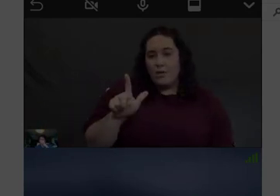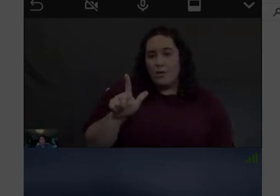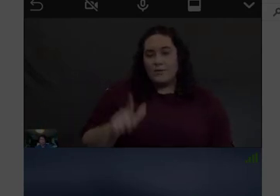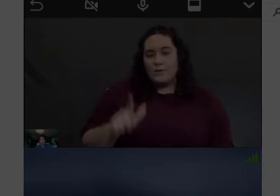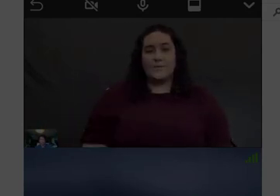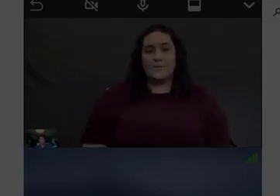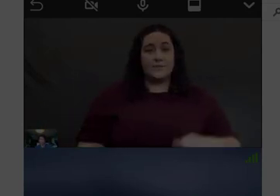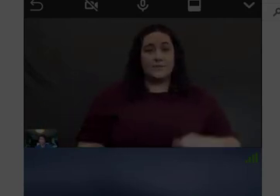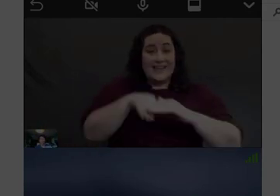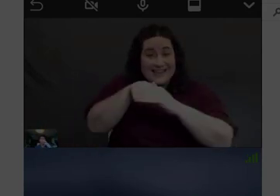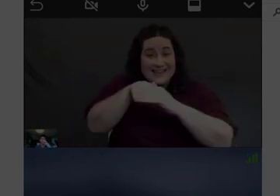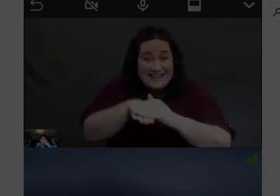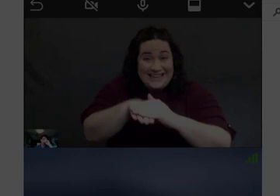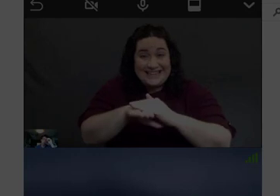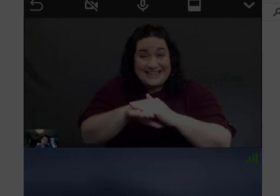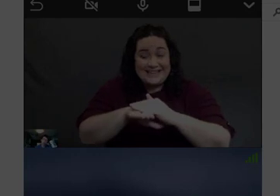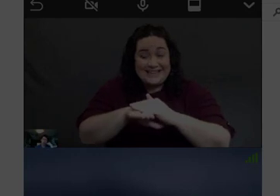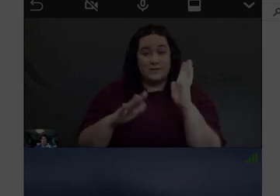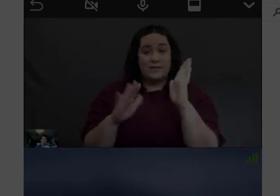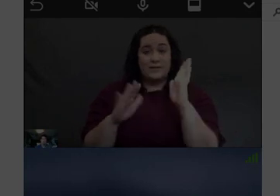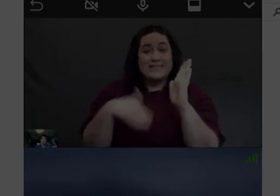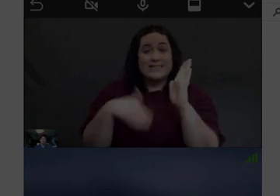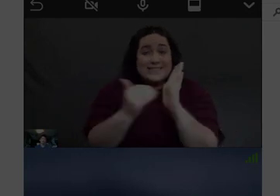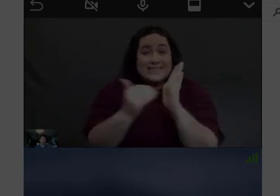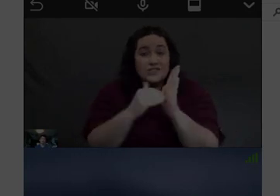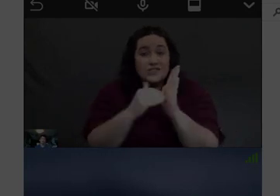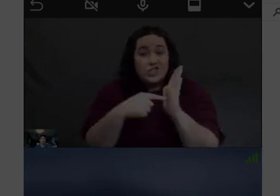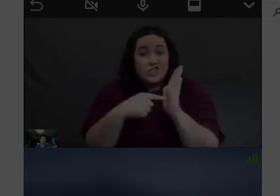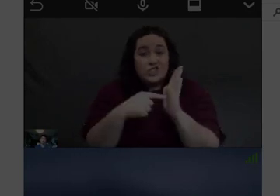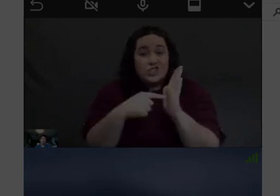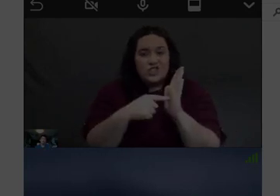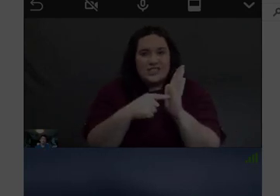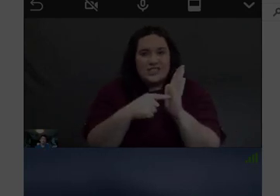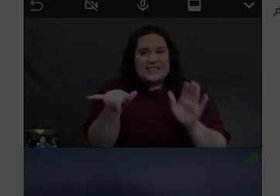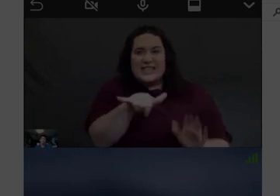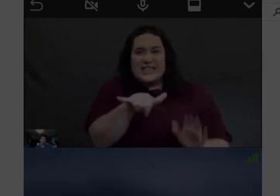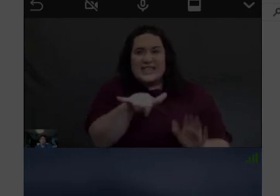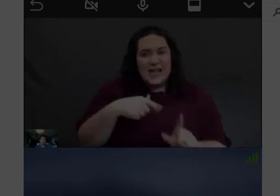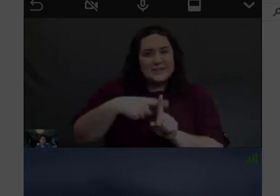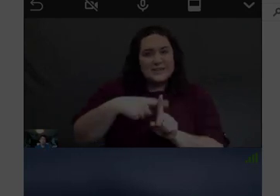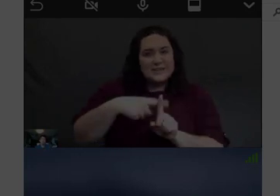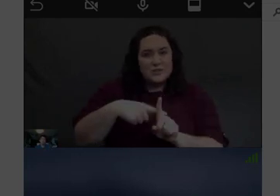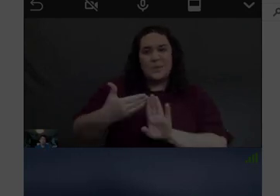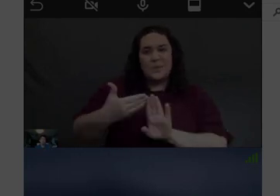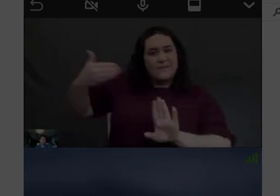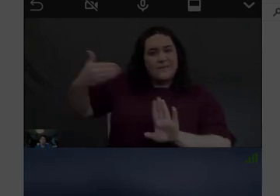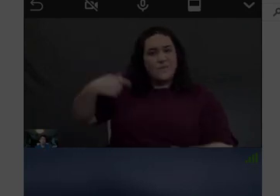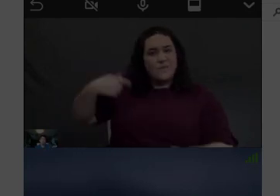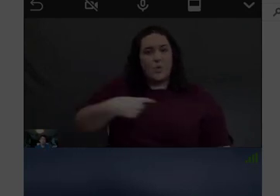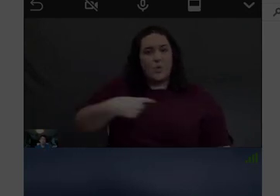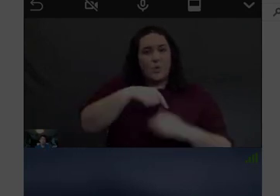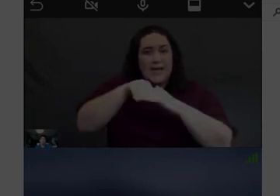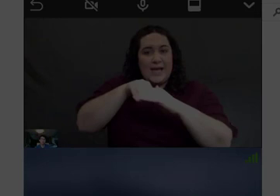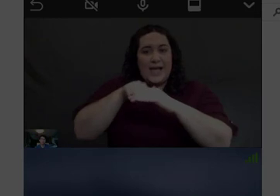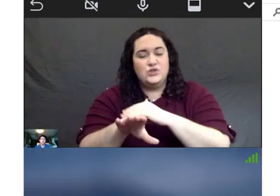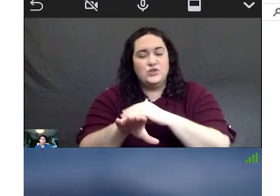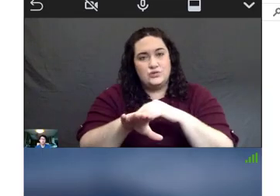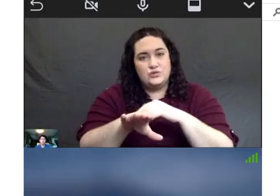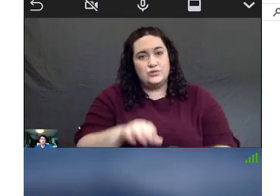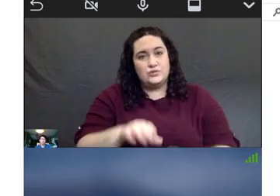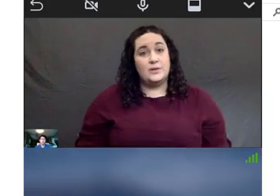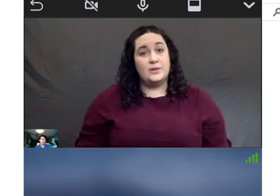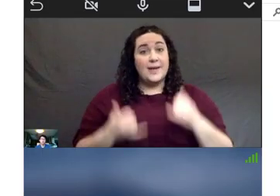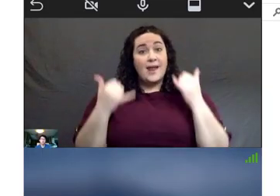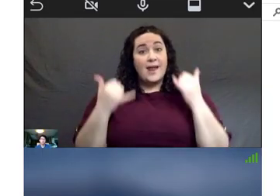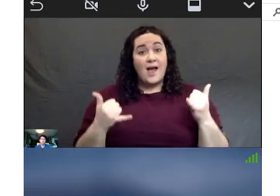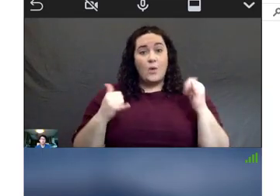free stream was. But because our because the walls of our pipe or our duct have some temperature or some heat